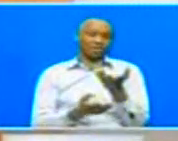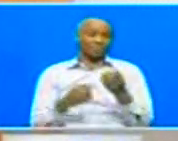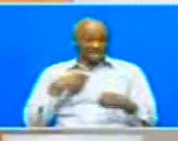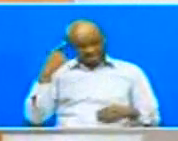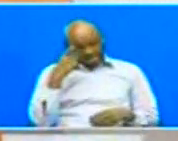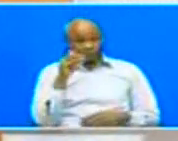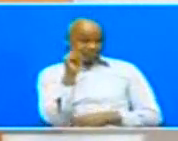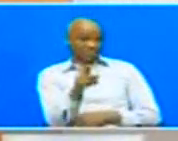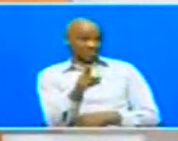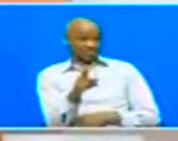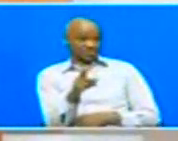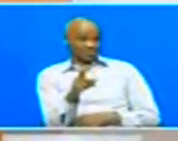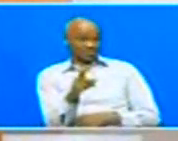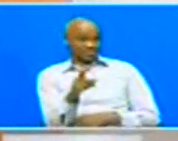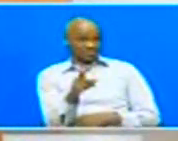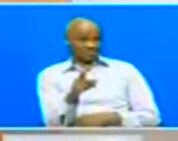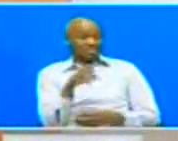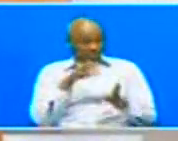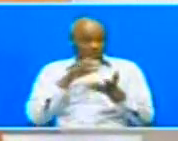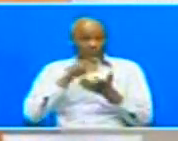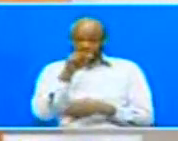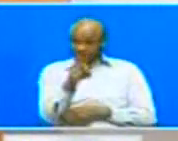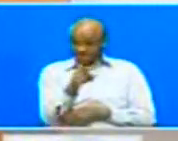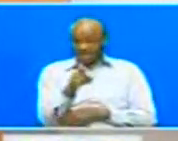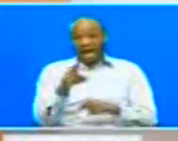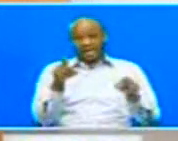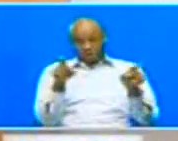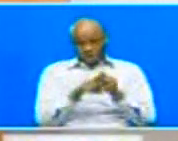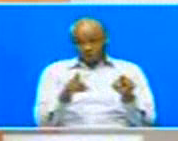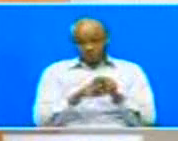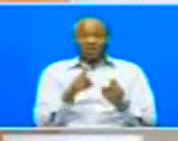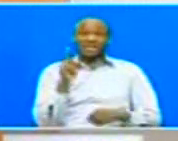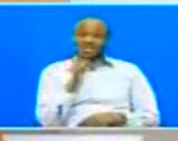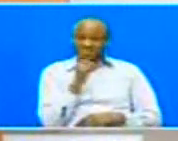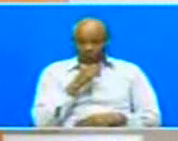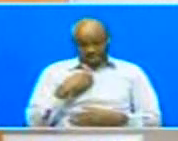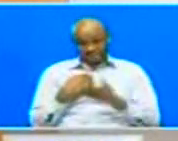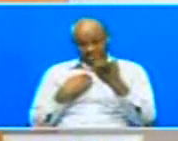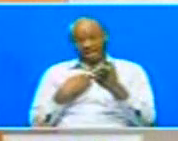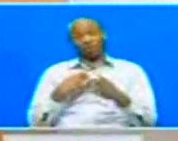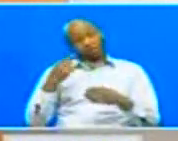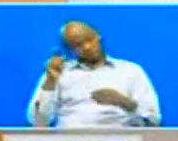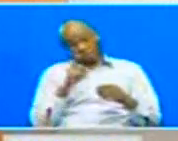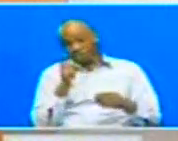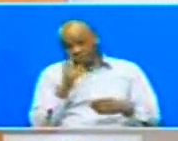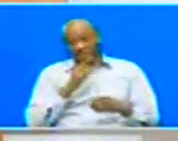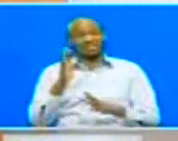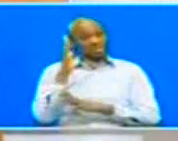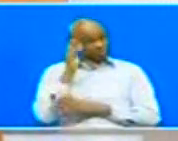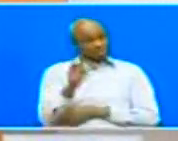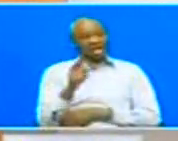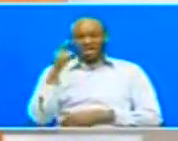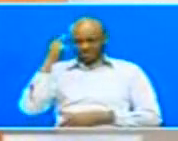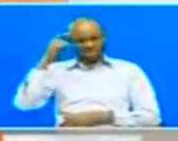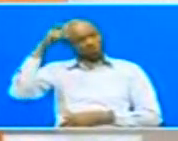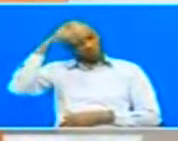in light of that, you know, situation, and in light of the risk and the threat to national security, I think it is